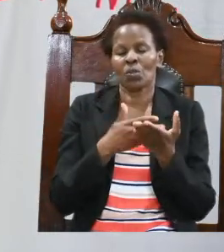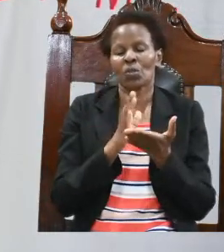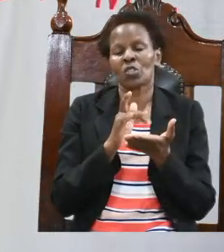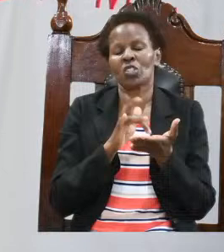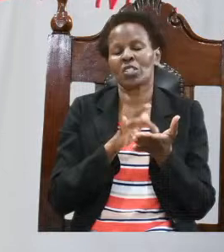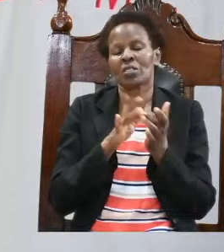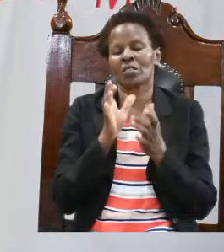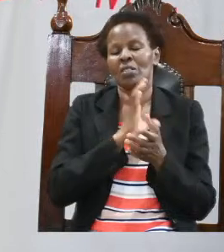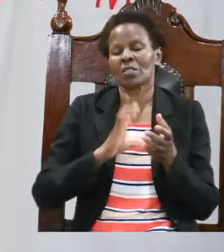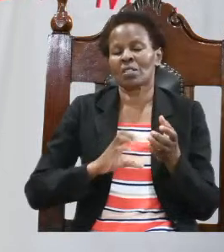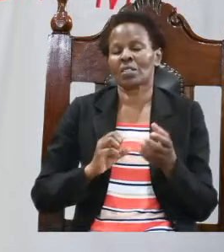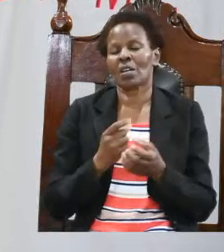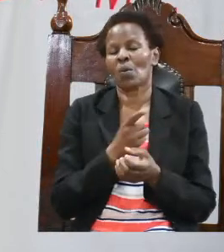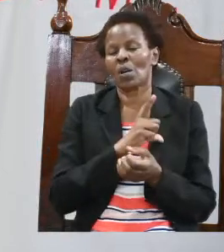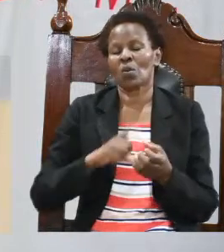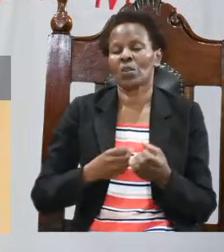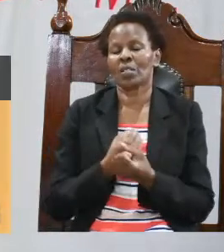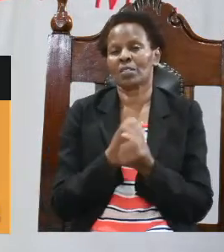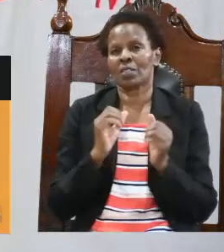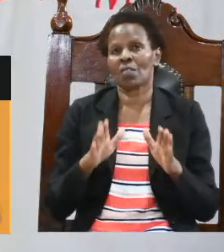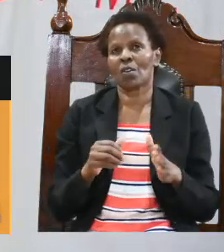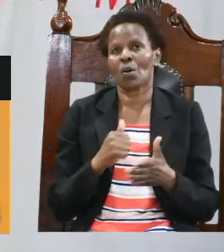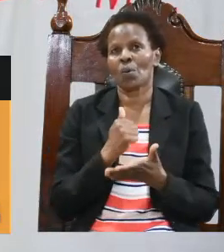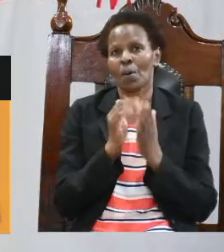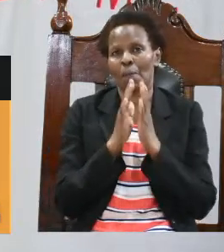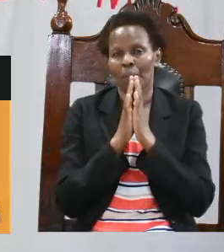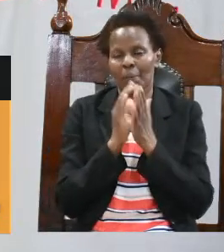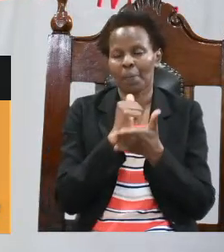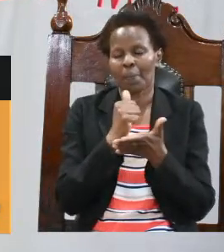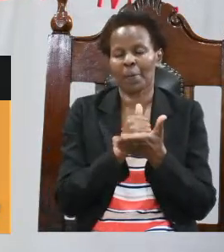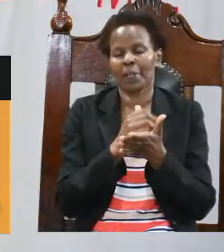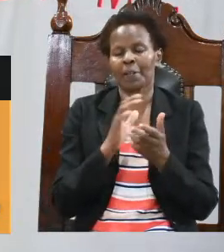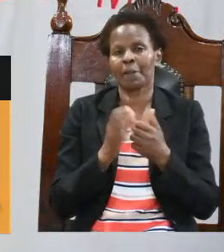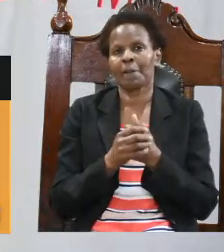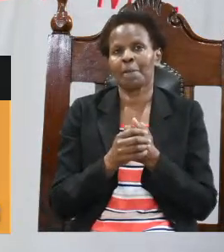Christ, our Lord and Savior, we pray. Amen.